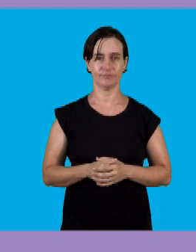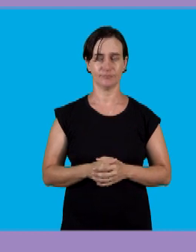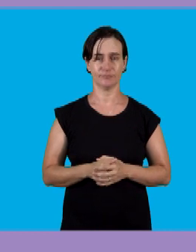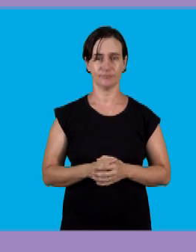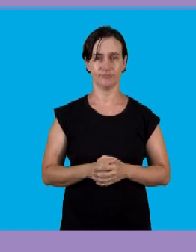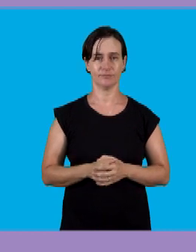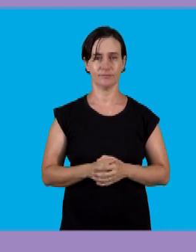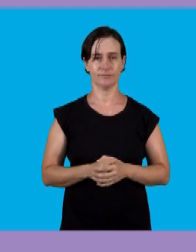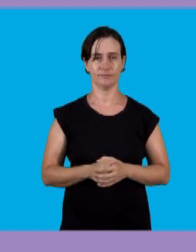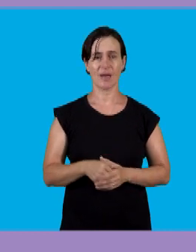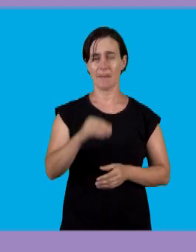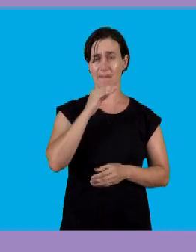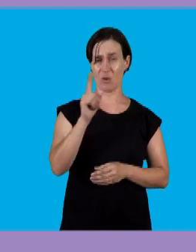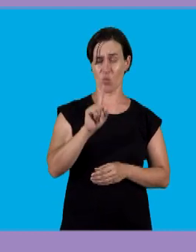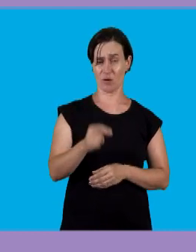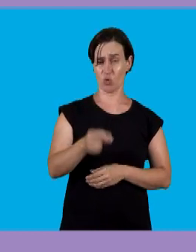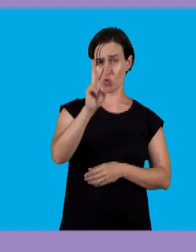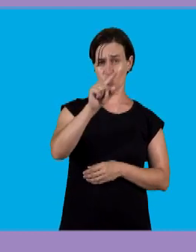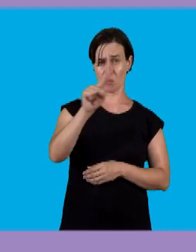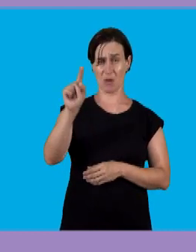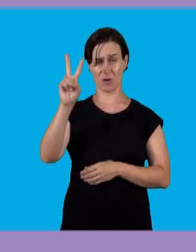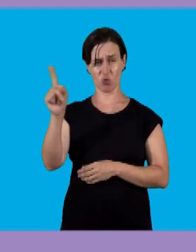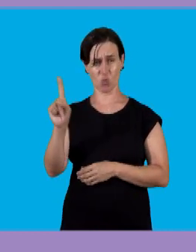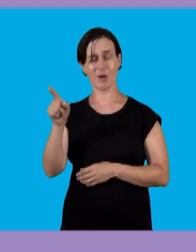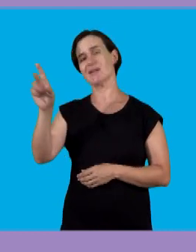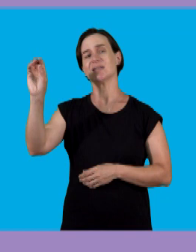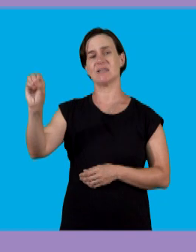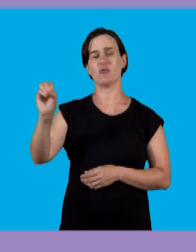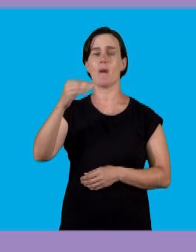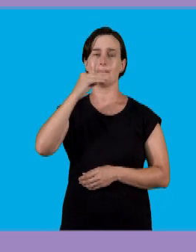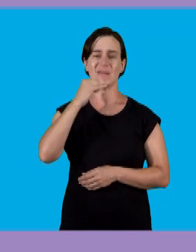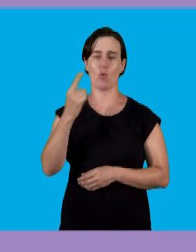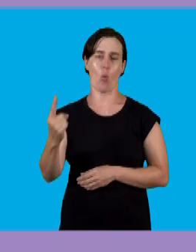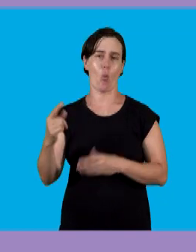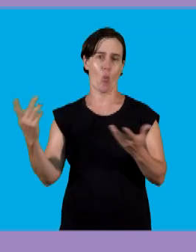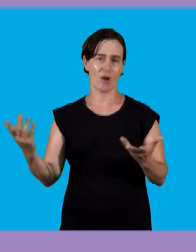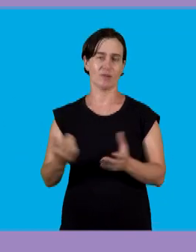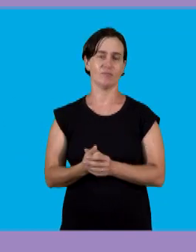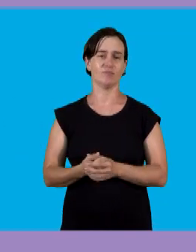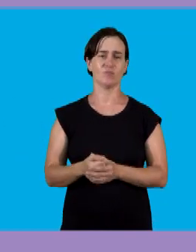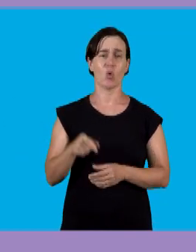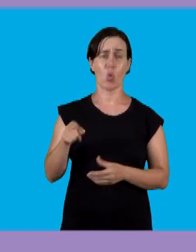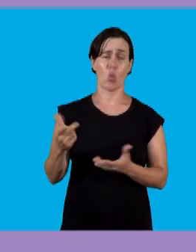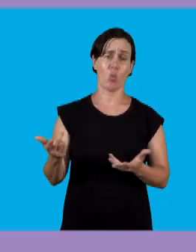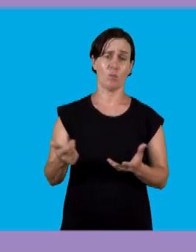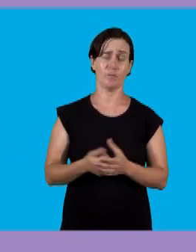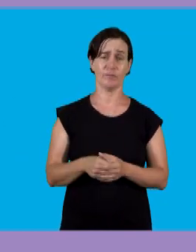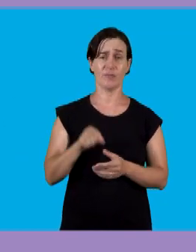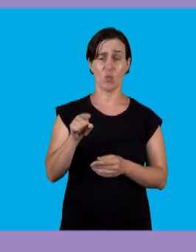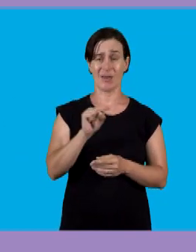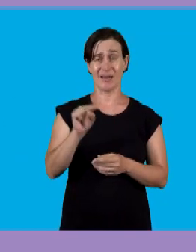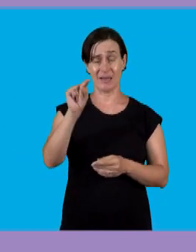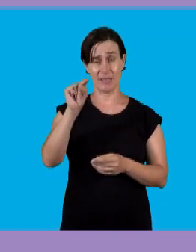is going to give us 1 in the end. But we can also say that since as well we are dividing the same power with